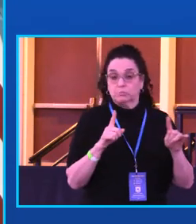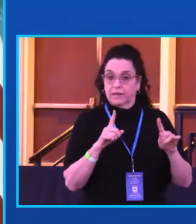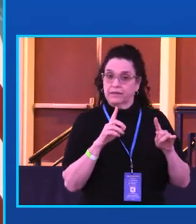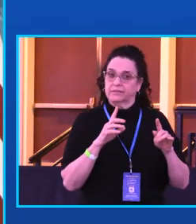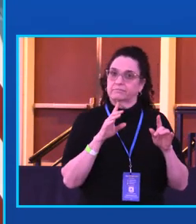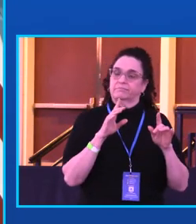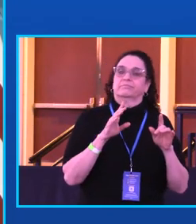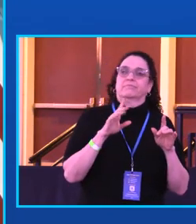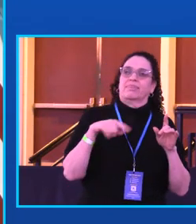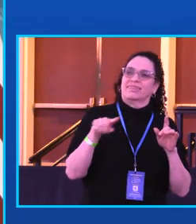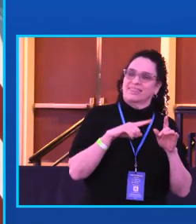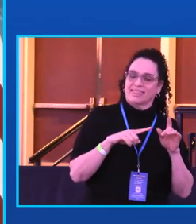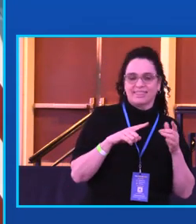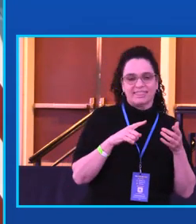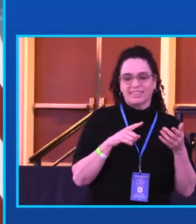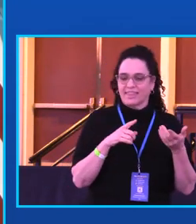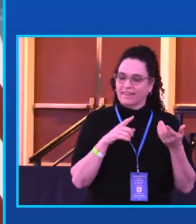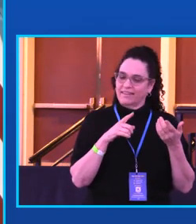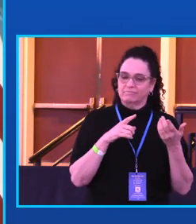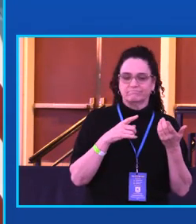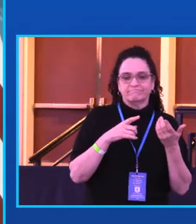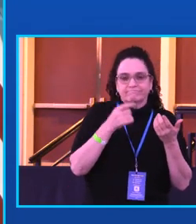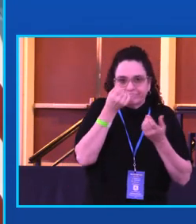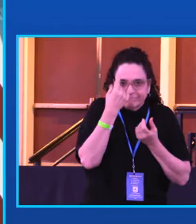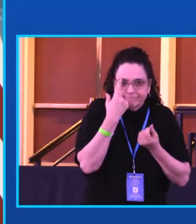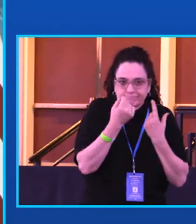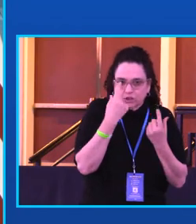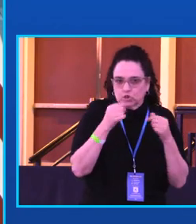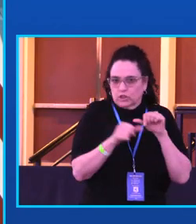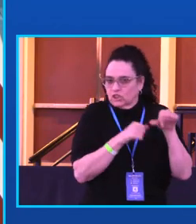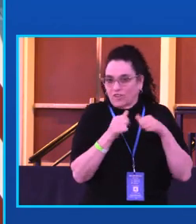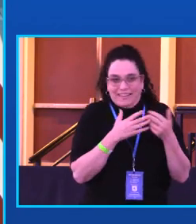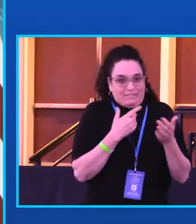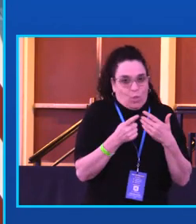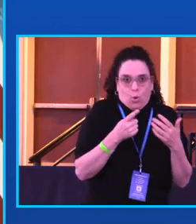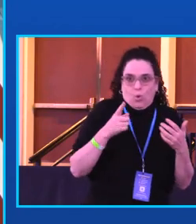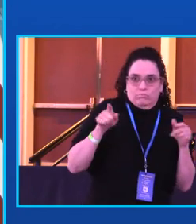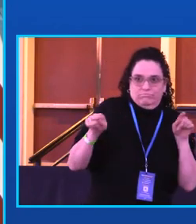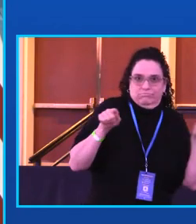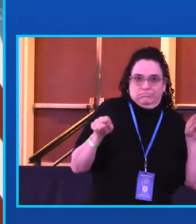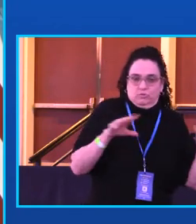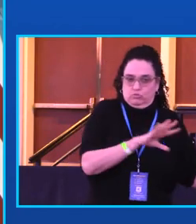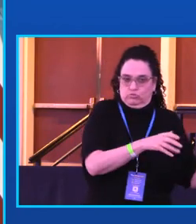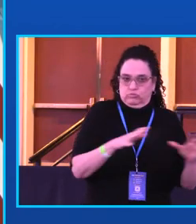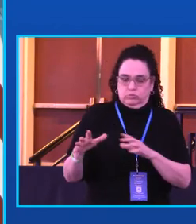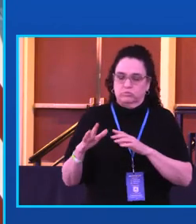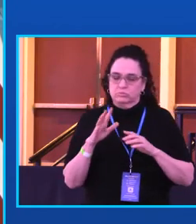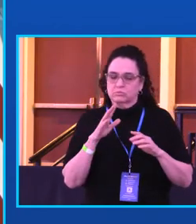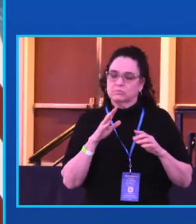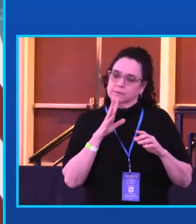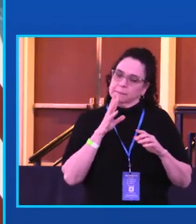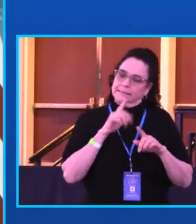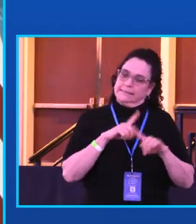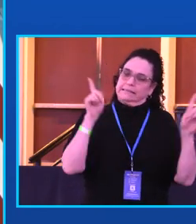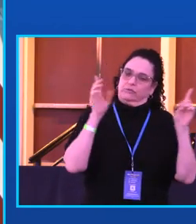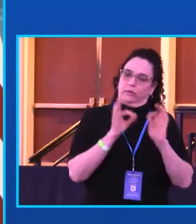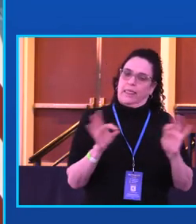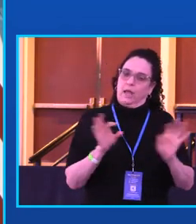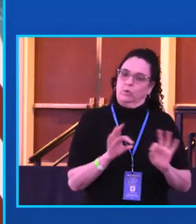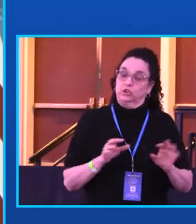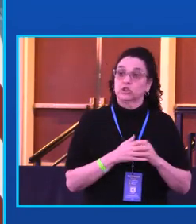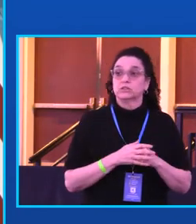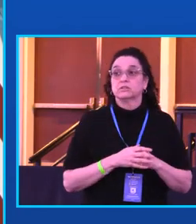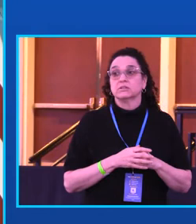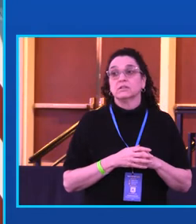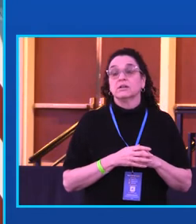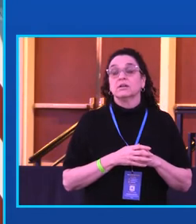fight for what is important about this moment. So again, I thank you all. Days before I